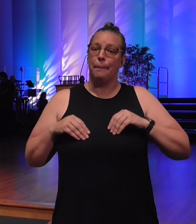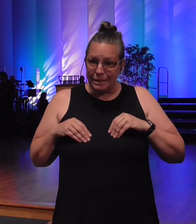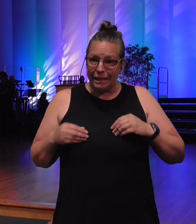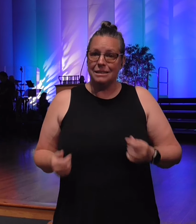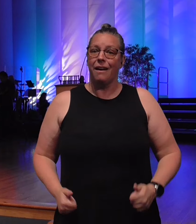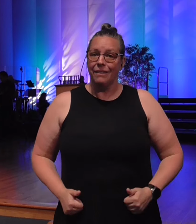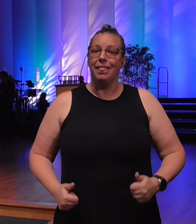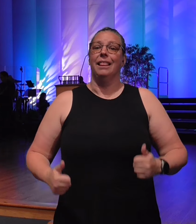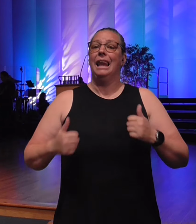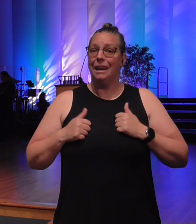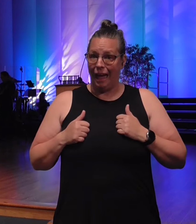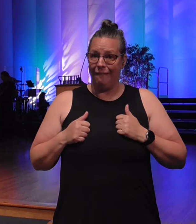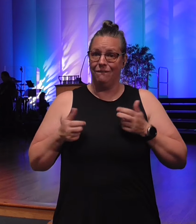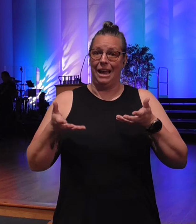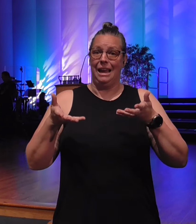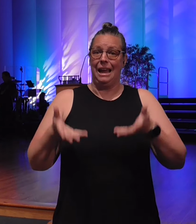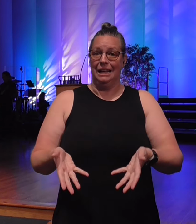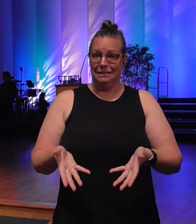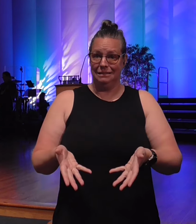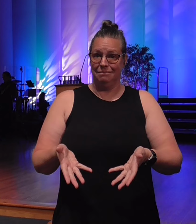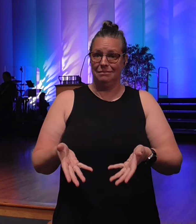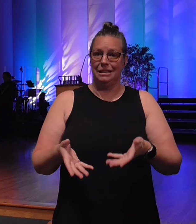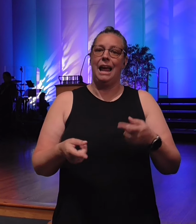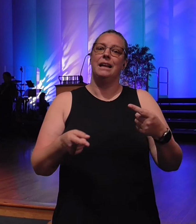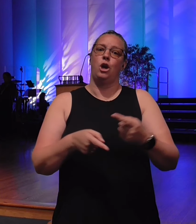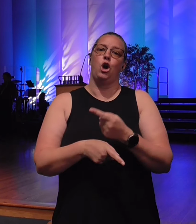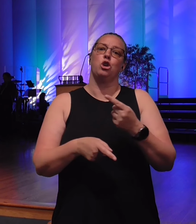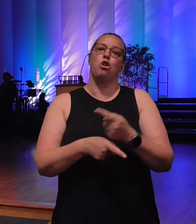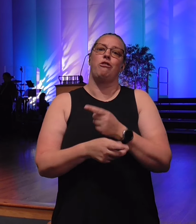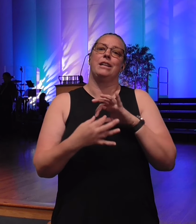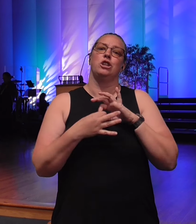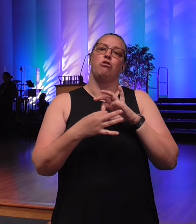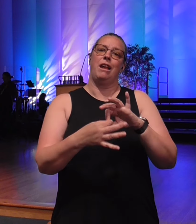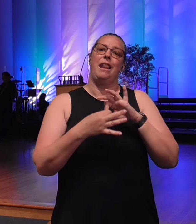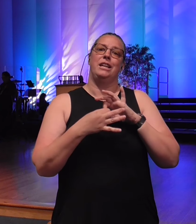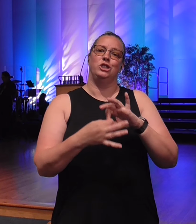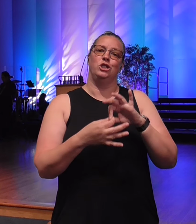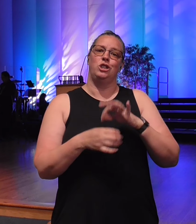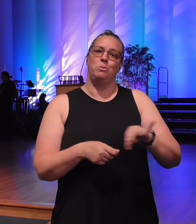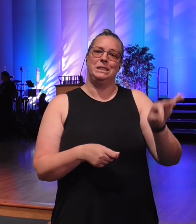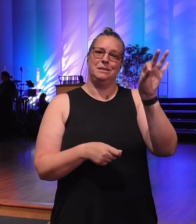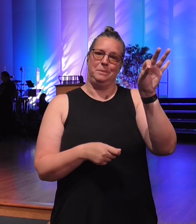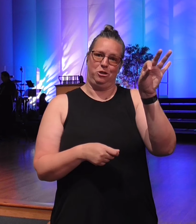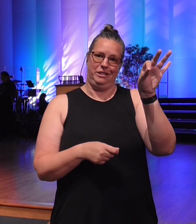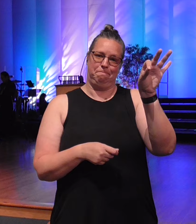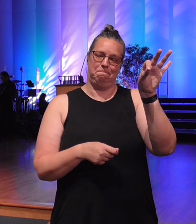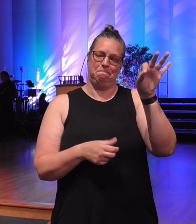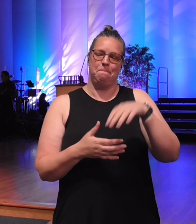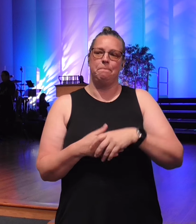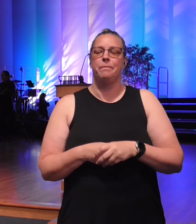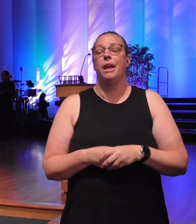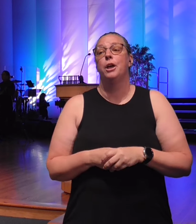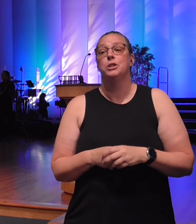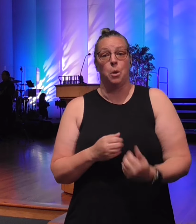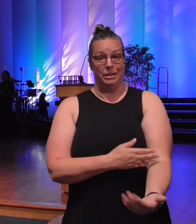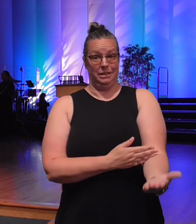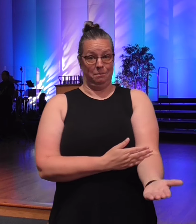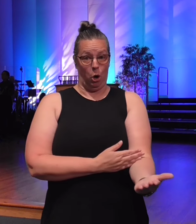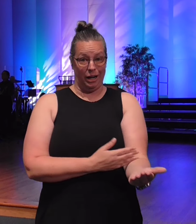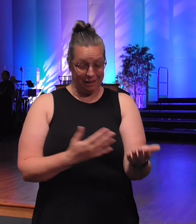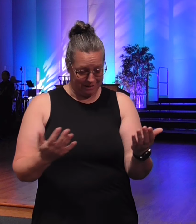life and of a correct relationship with Spirit. And so this morning I invite you, as